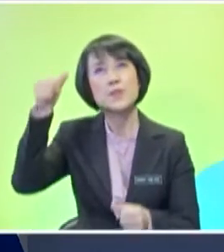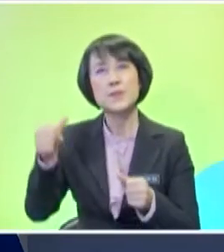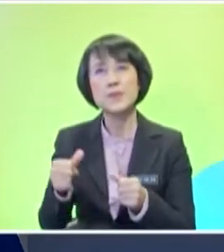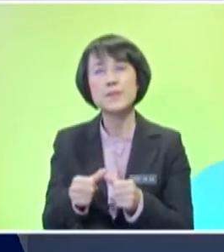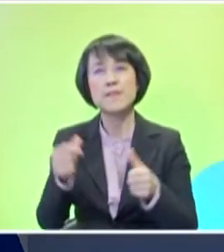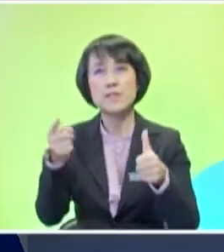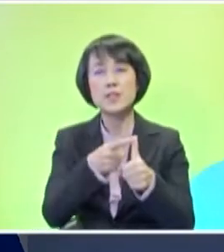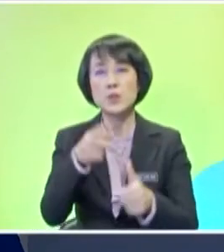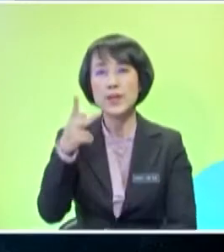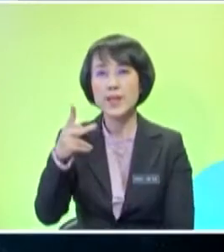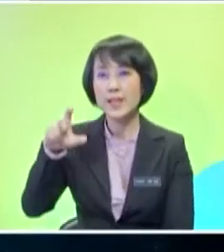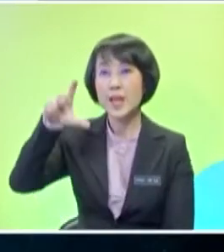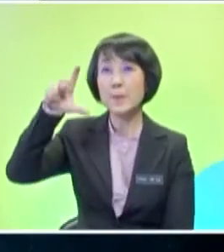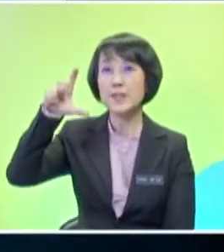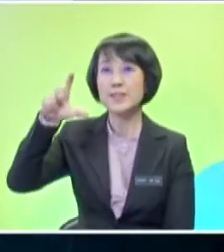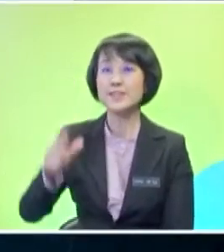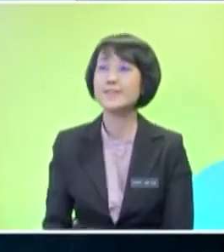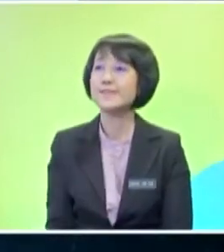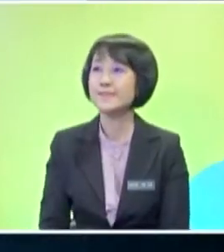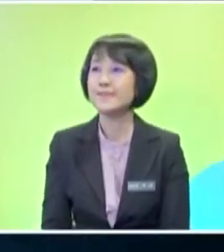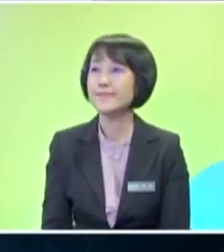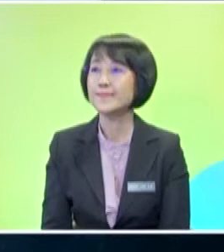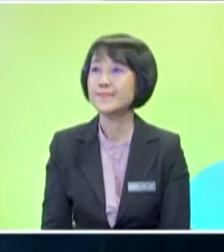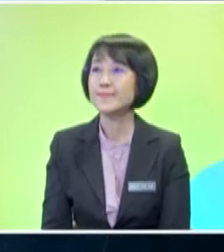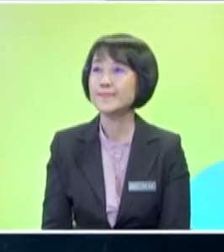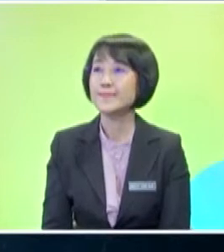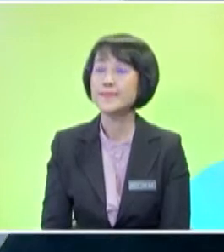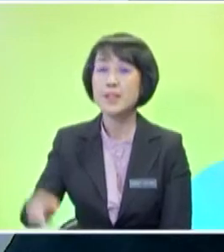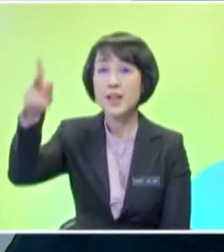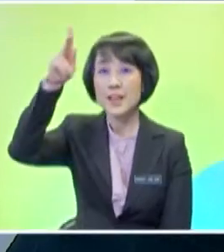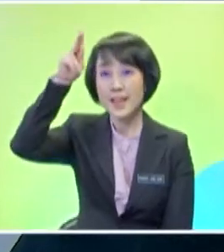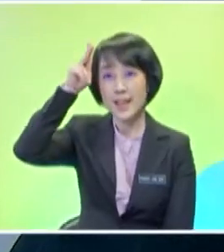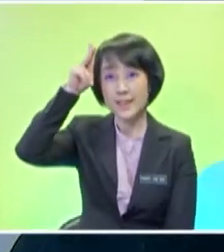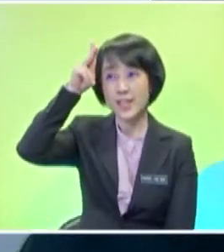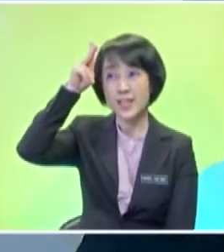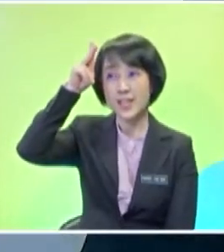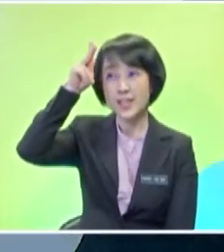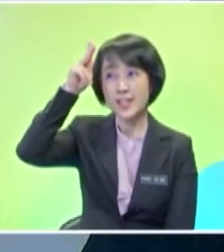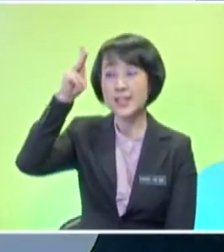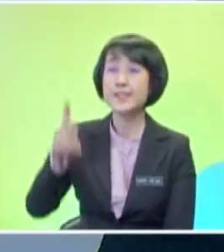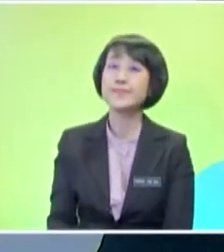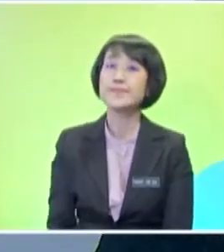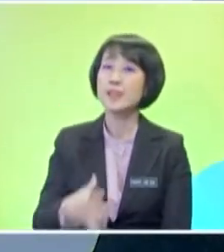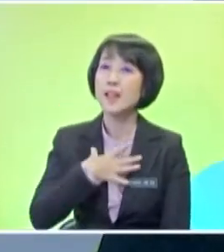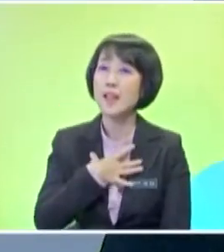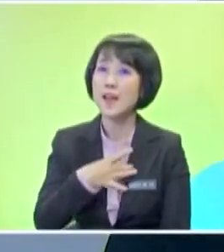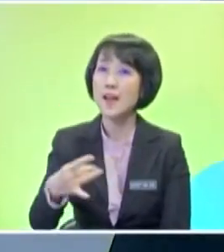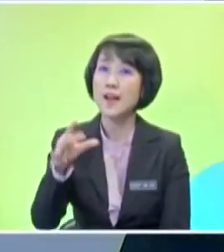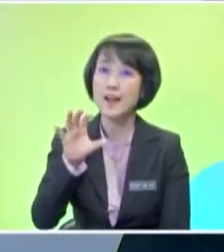This is a big K. K V I K Kevin